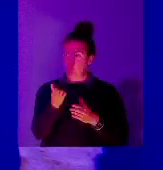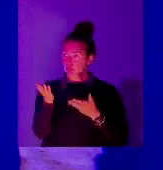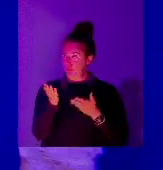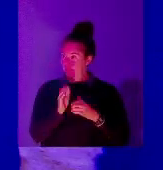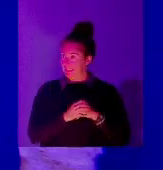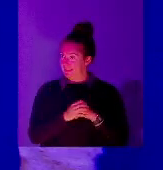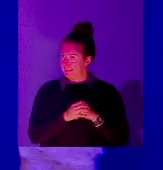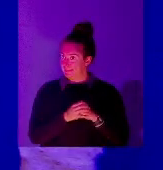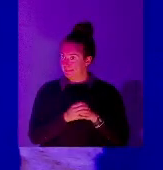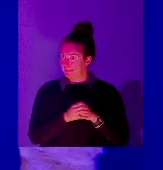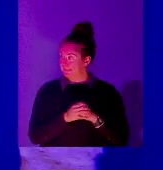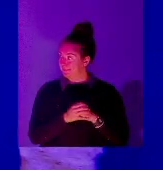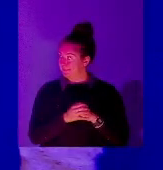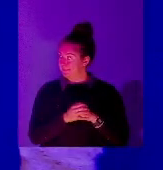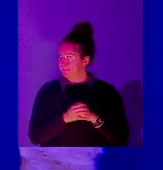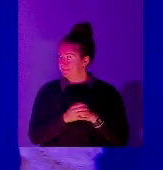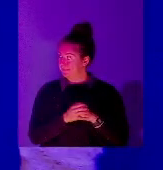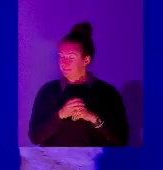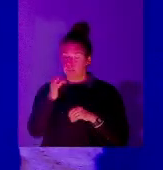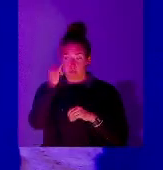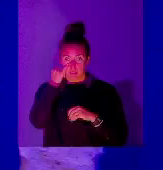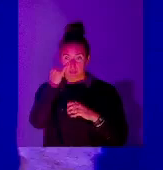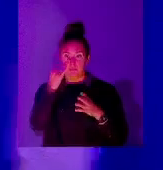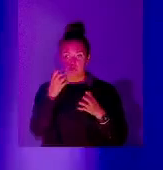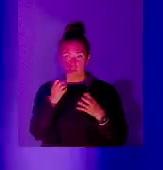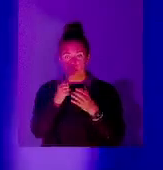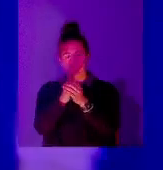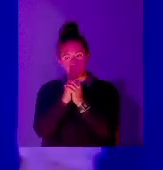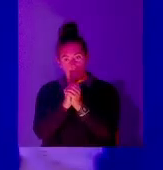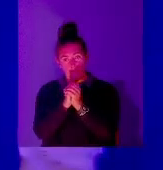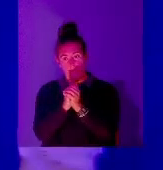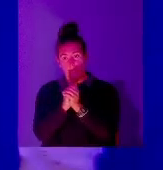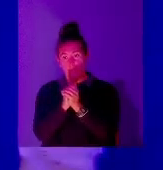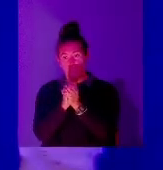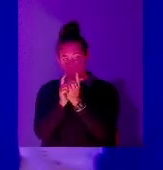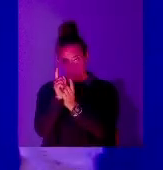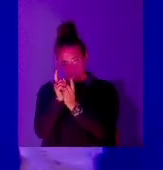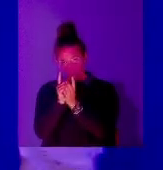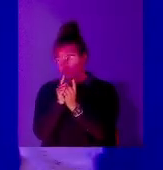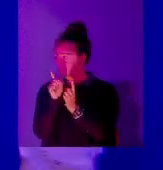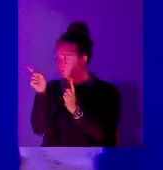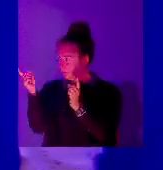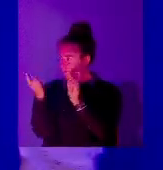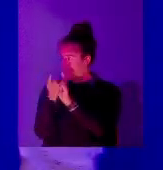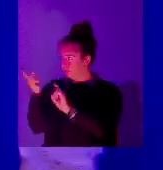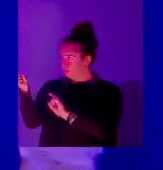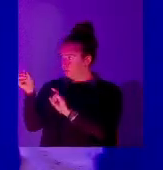If you want to pray in person, meet us in the prayer room.